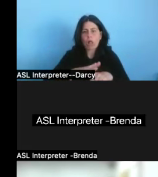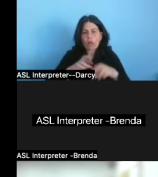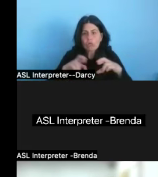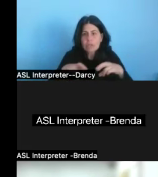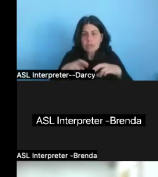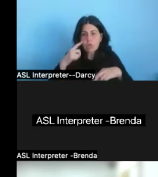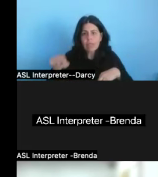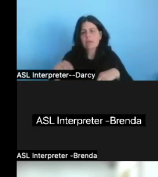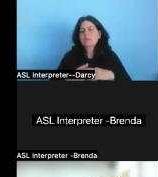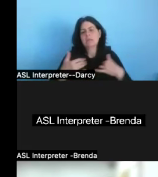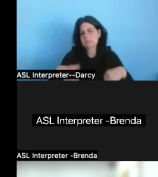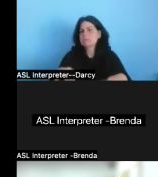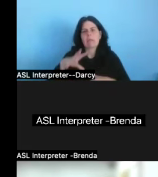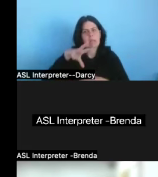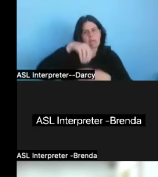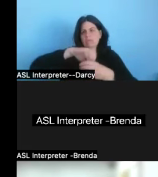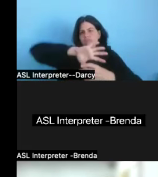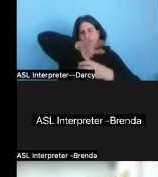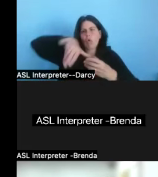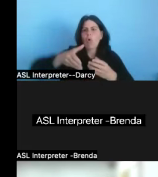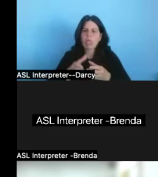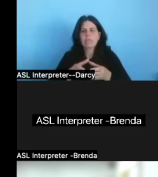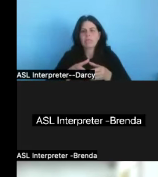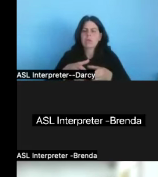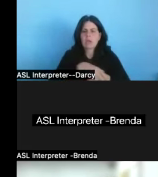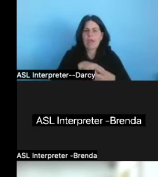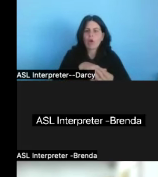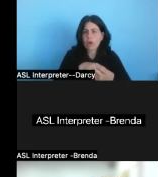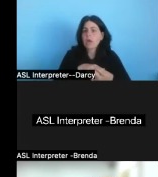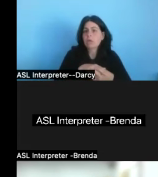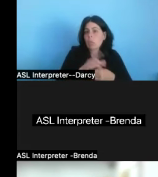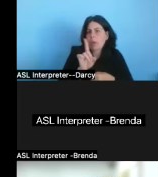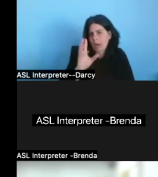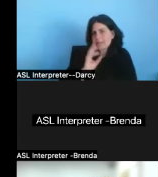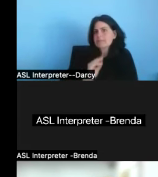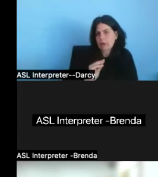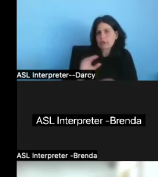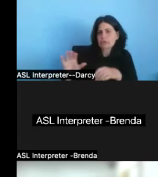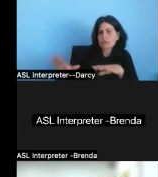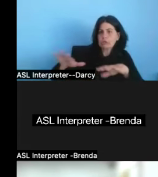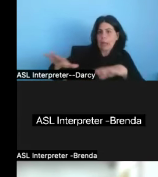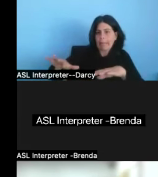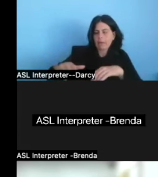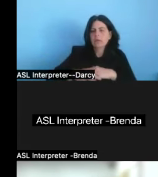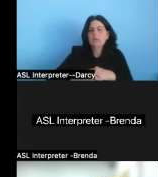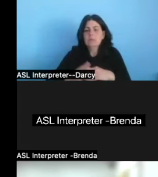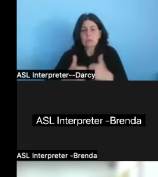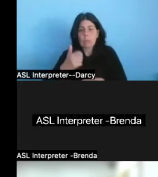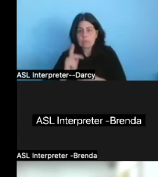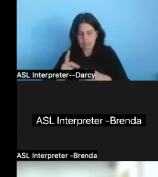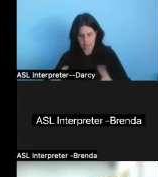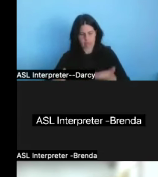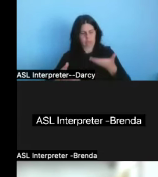alerts still encompasses the area that experienced likely felt shaking. So most people that were issued an alert through